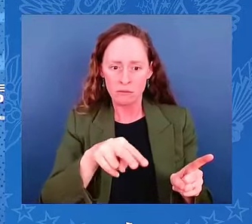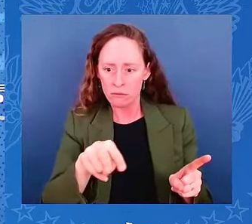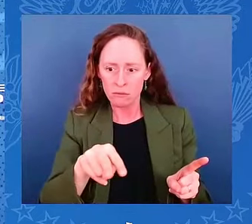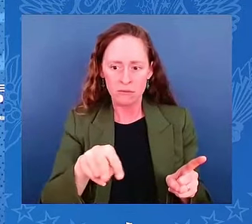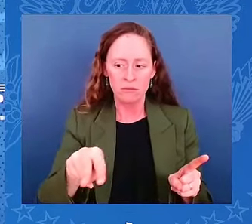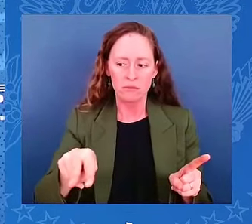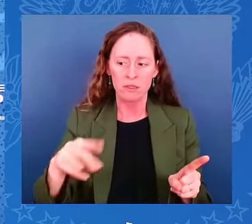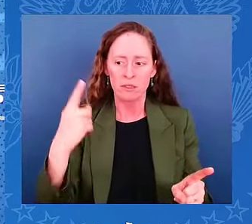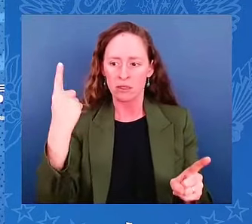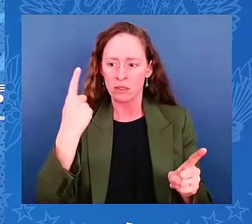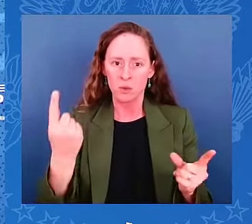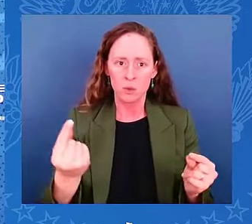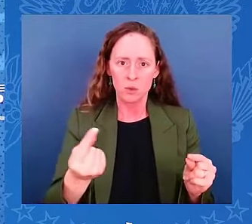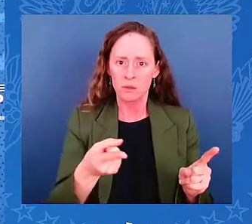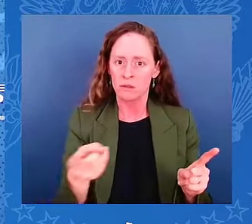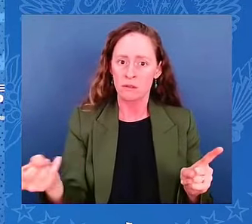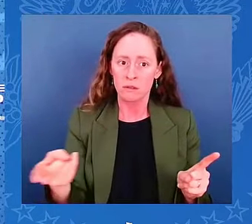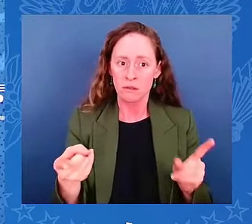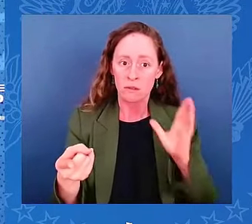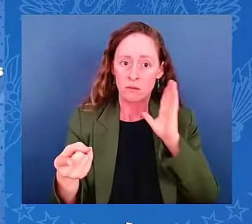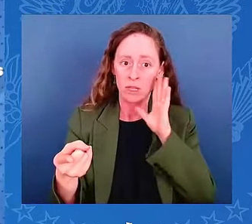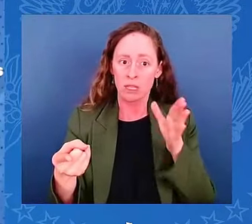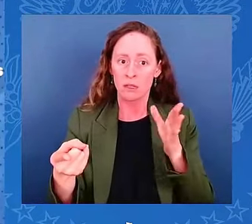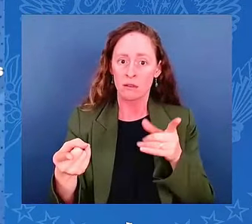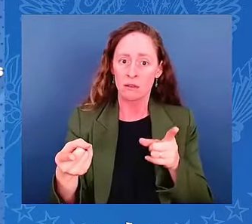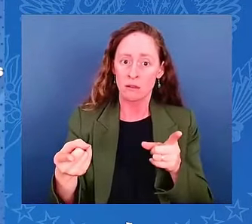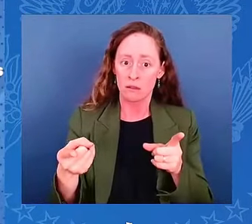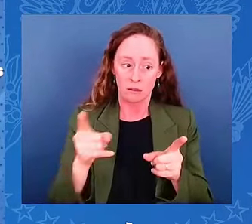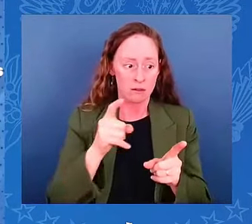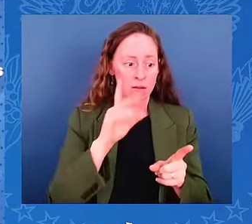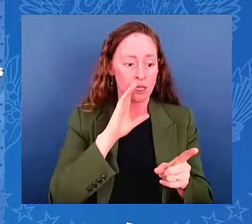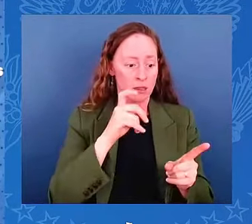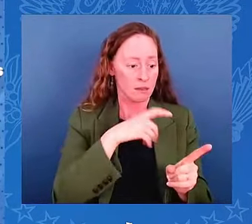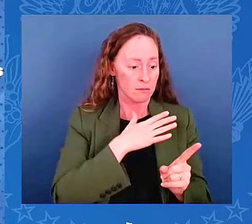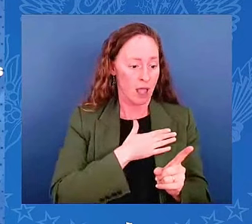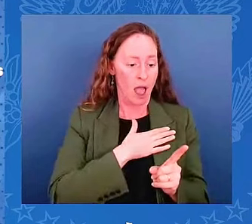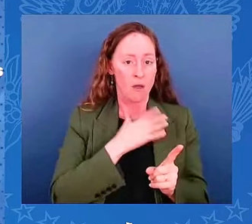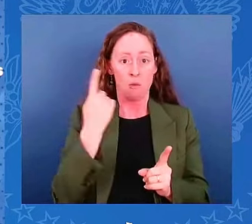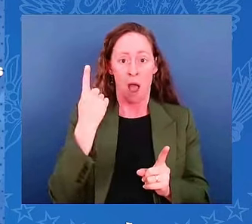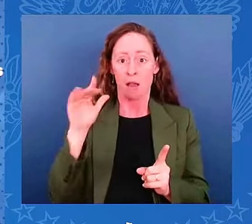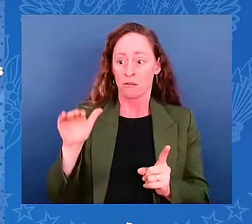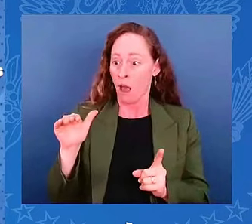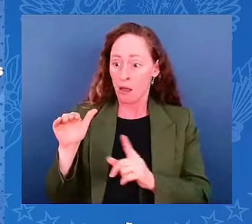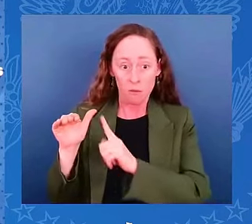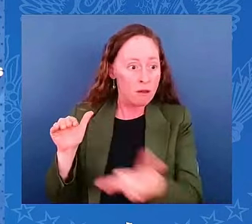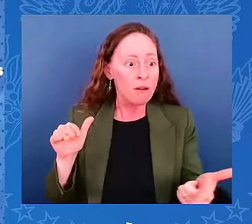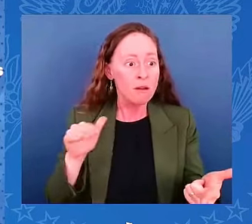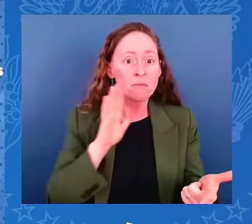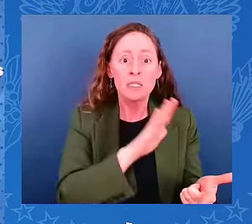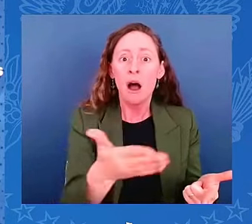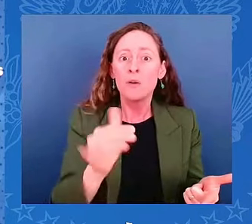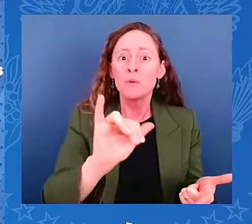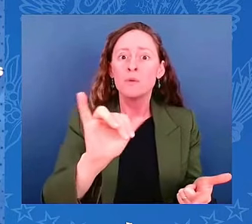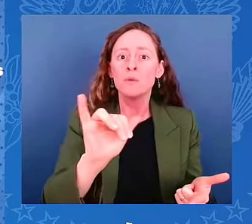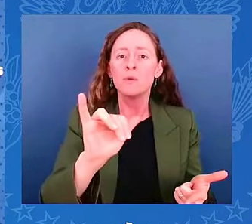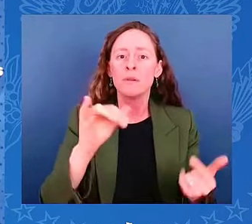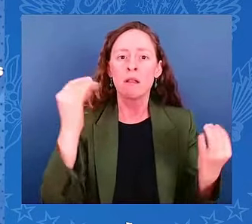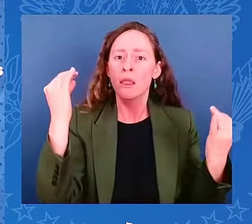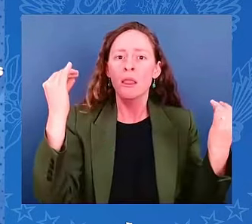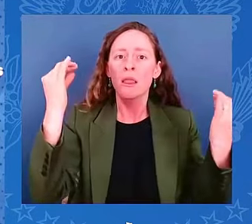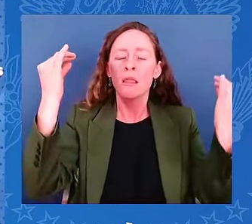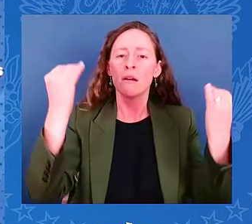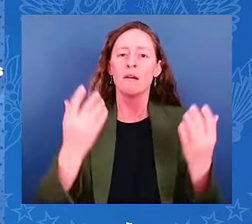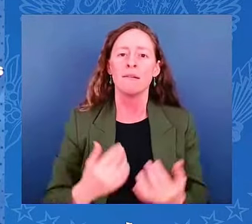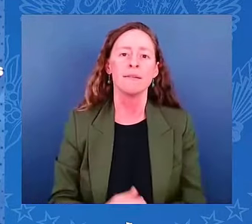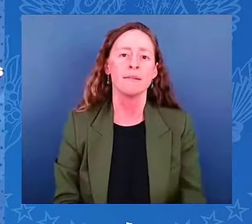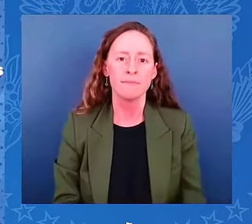me? And I know you may wonder, are we ever going to make full progress that we need to